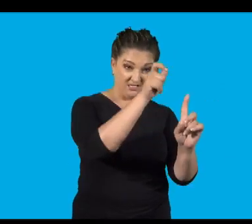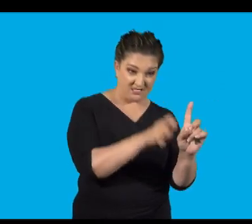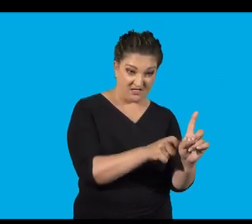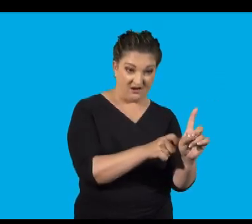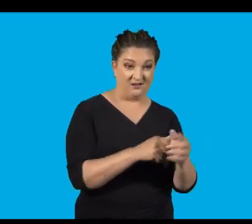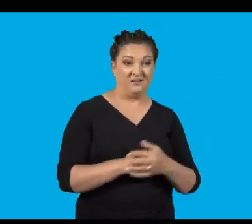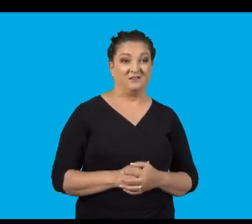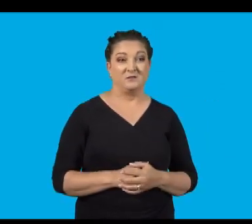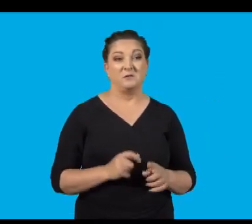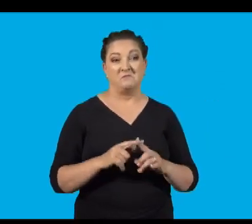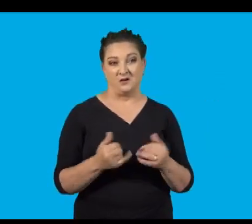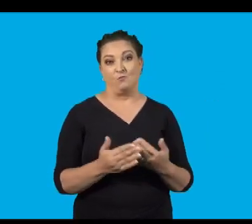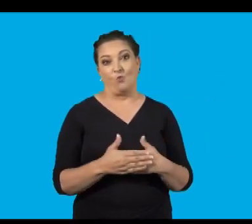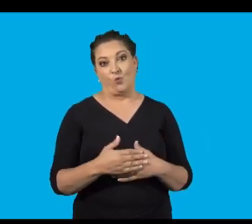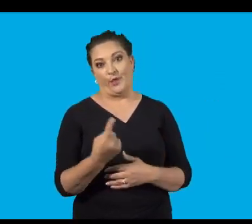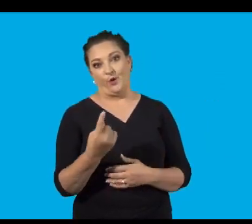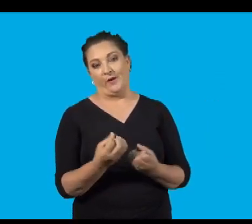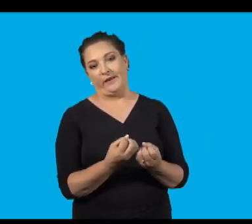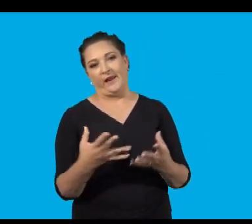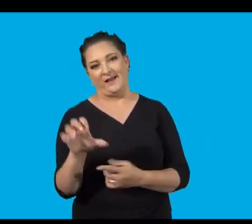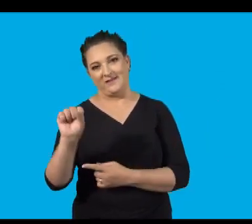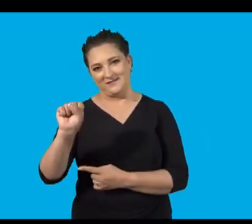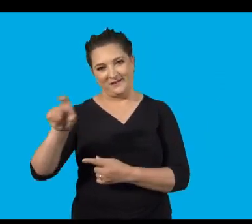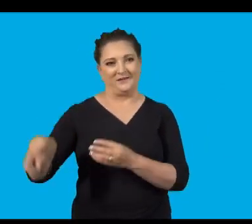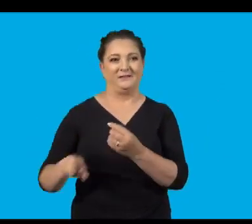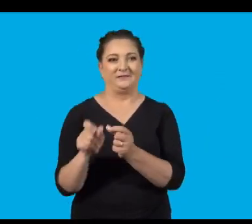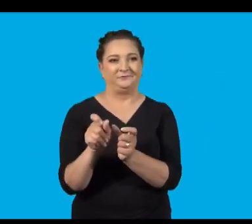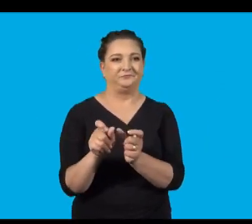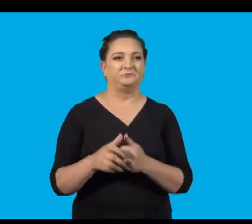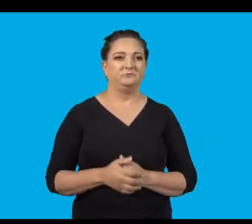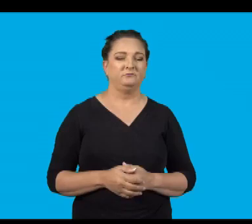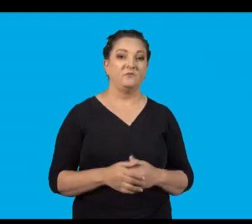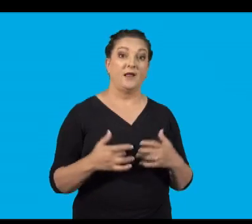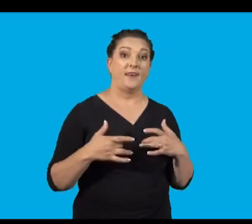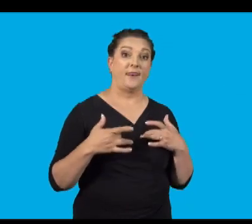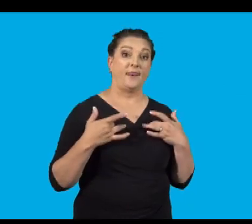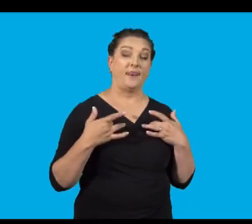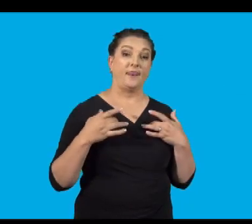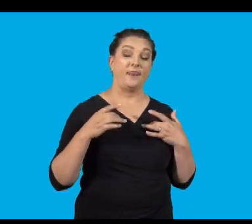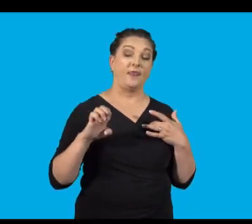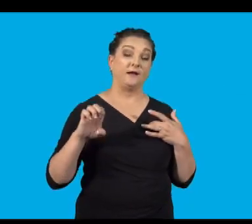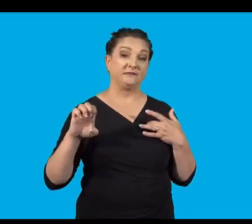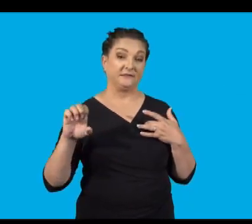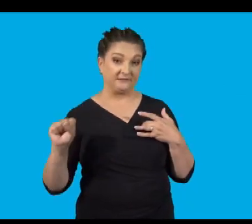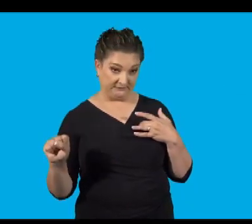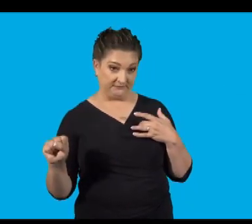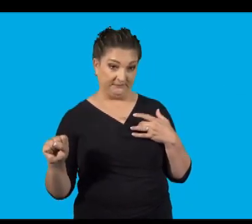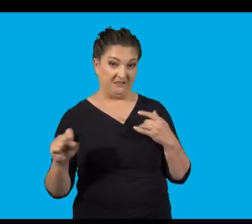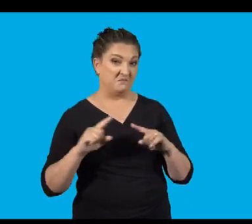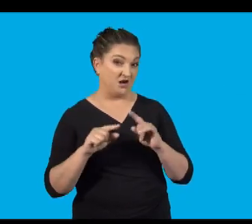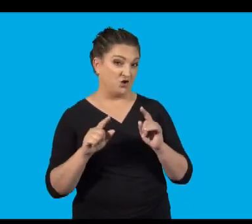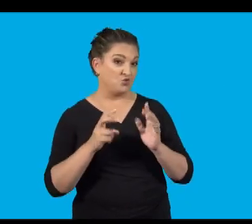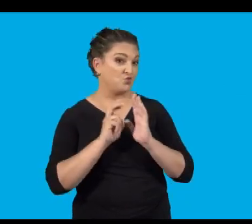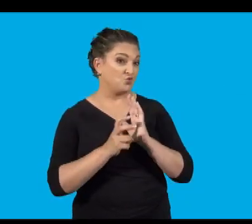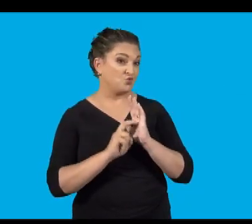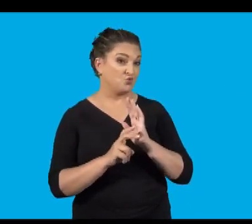firefighter, you'll have more than one firefighters, okay? And in lives, remember